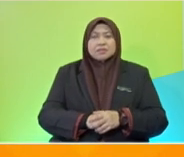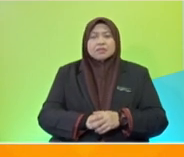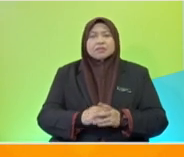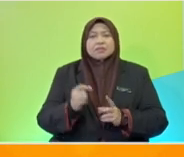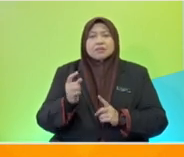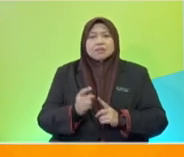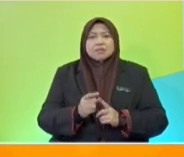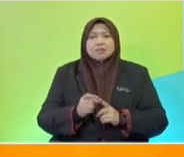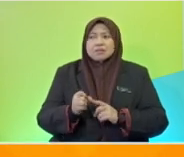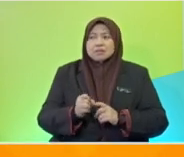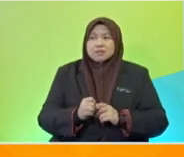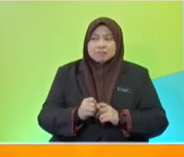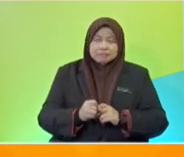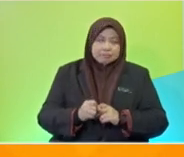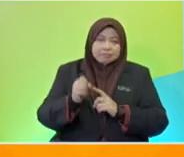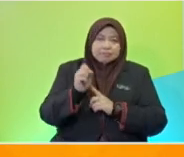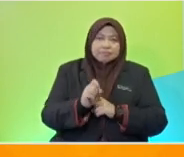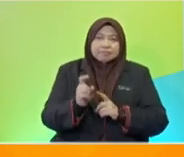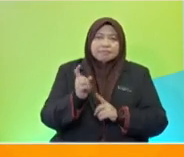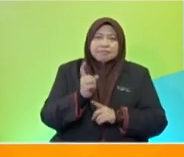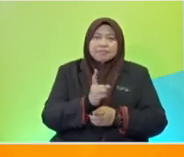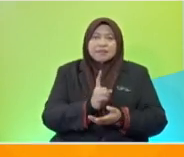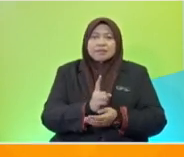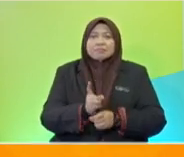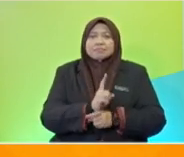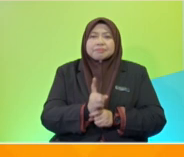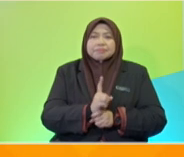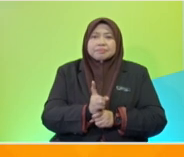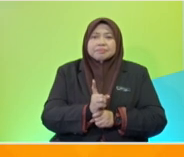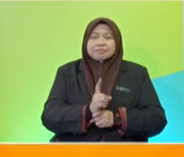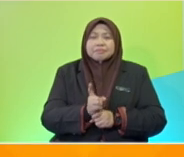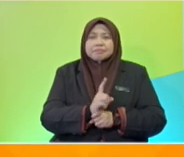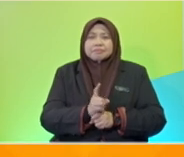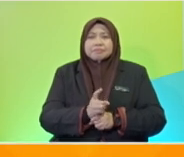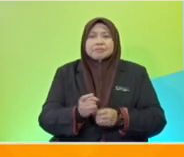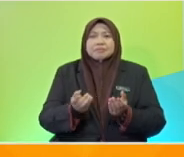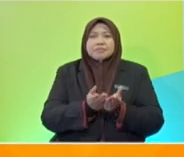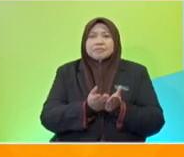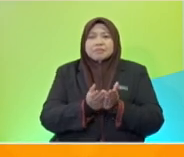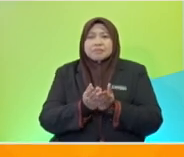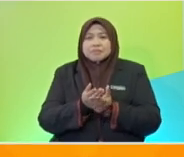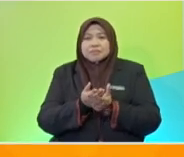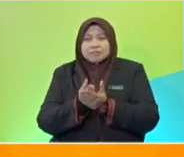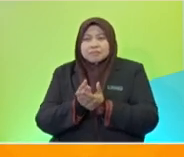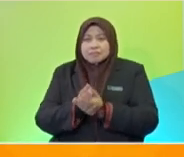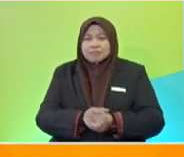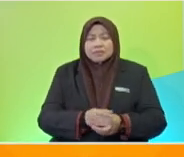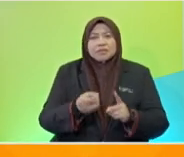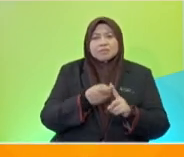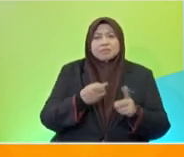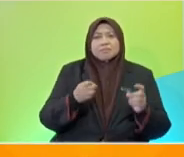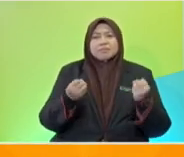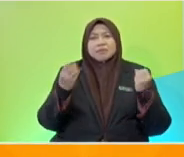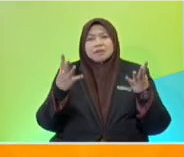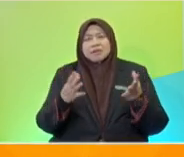also torch. Yeah. Where we light up a stick or a wooden stick or maybe a metal and we put in some